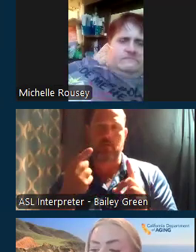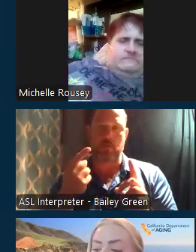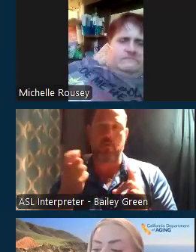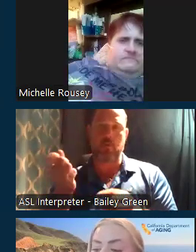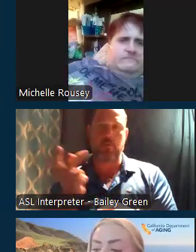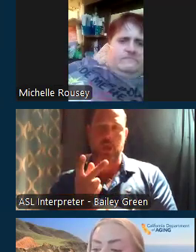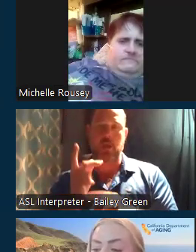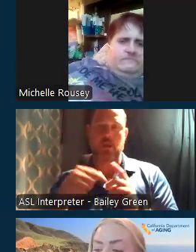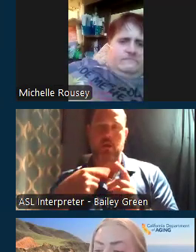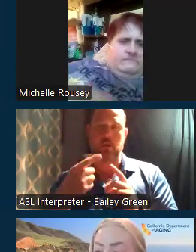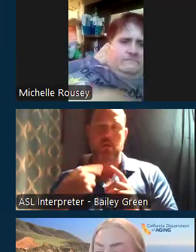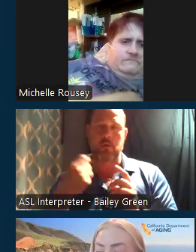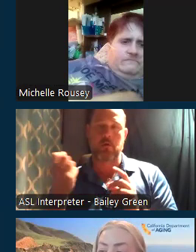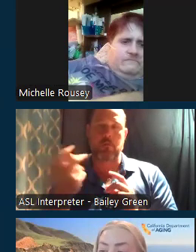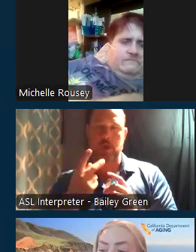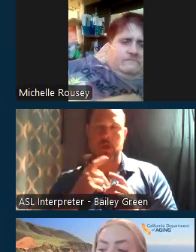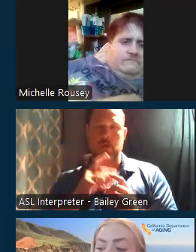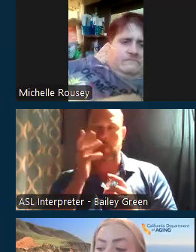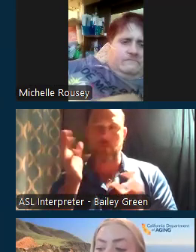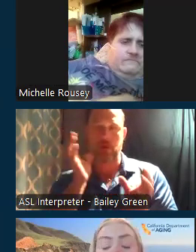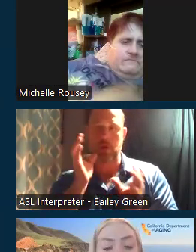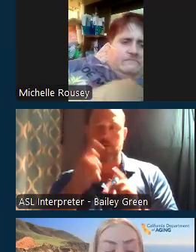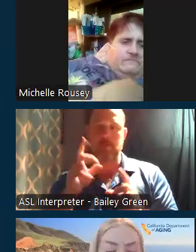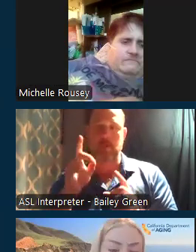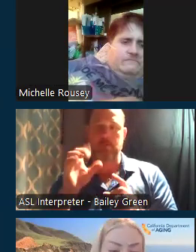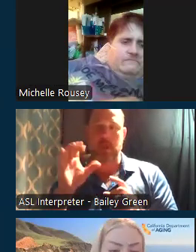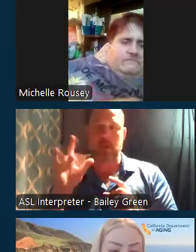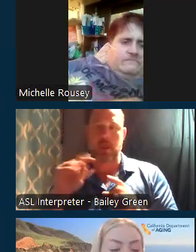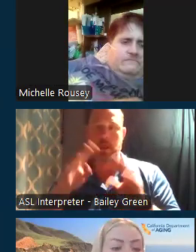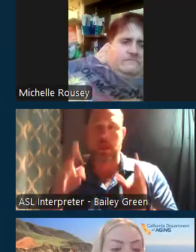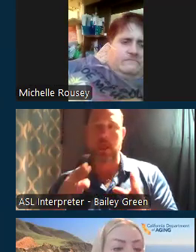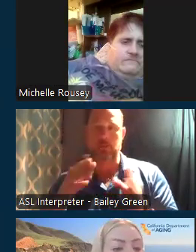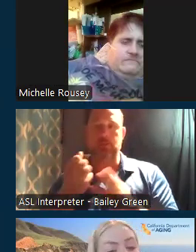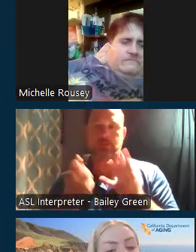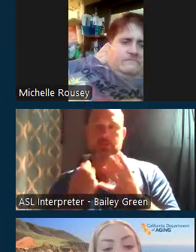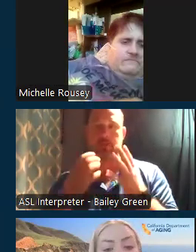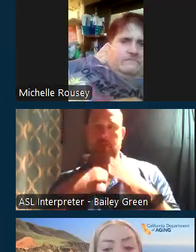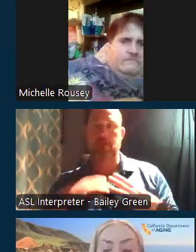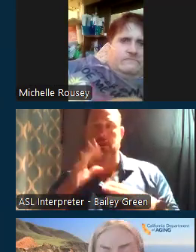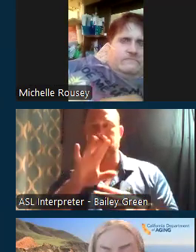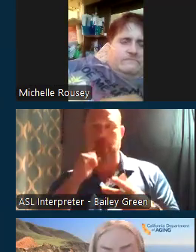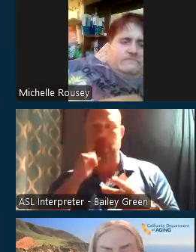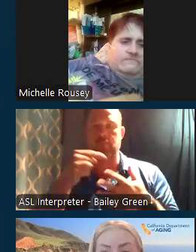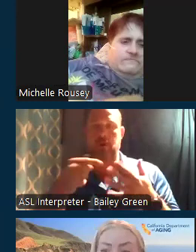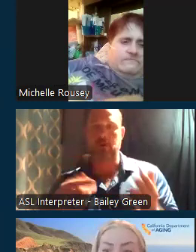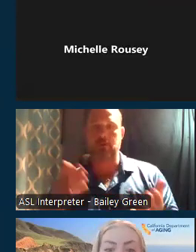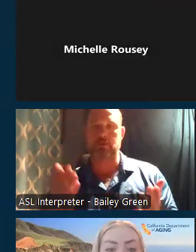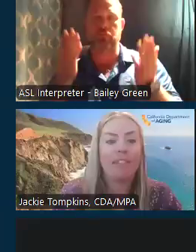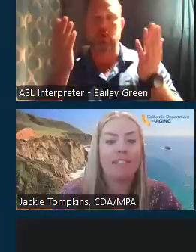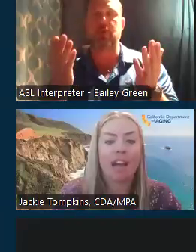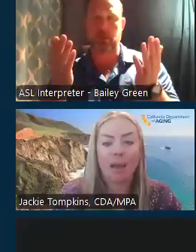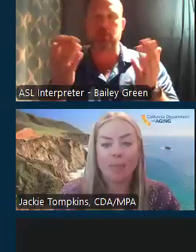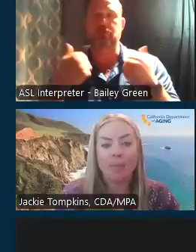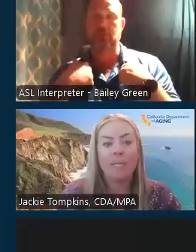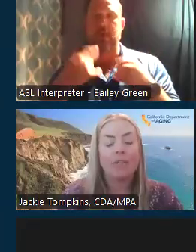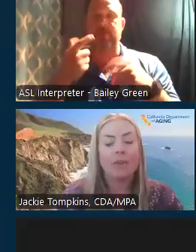back. When we return, we will hear from DACLAC's Housing Subcommittee on some of their priorities and recommendations that they have